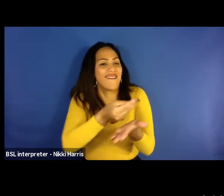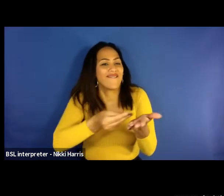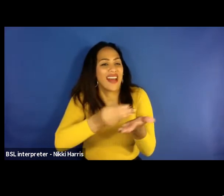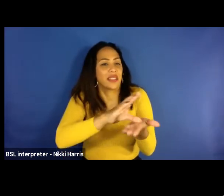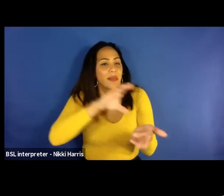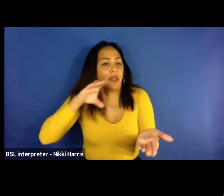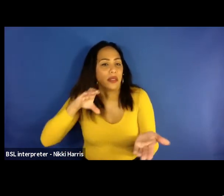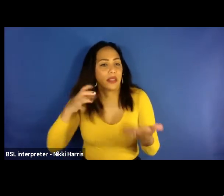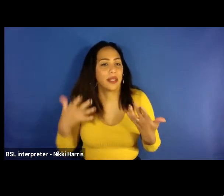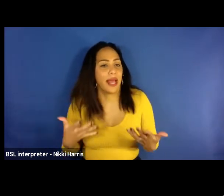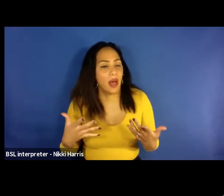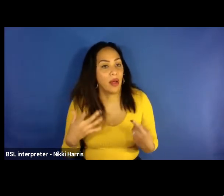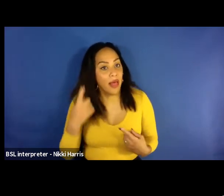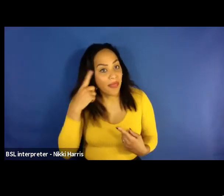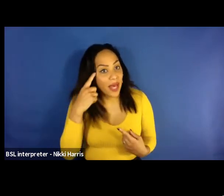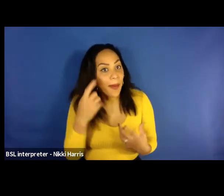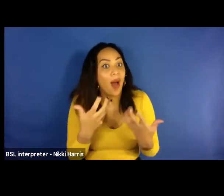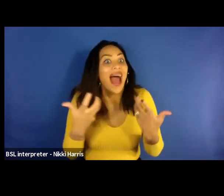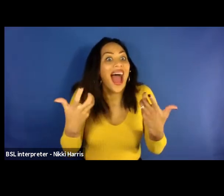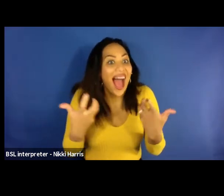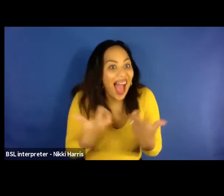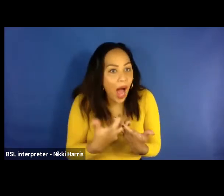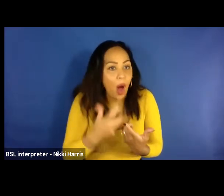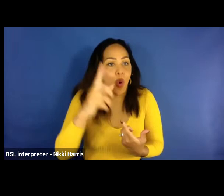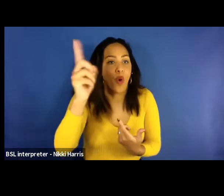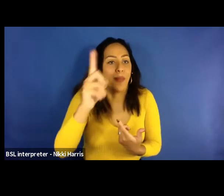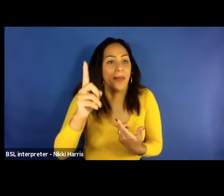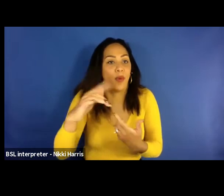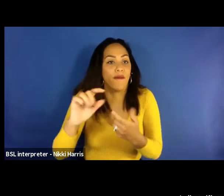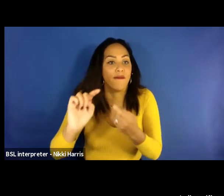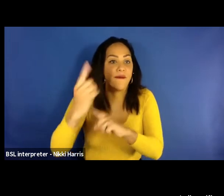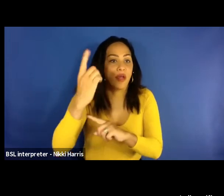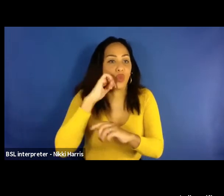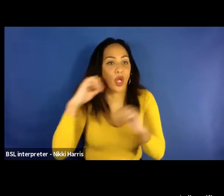to your idea to validate that it's a good idea or a bad idea. That's the first thing you do.